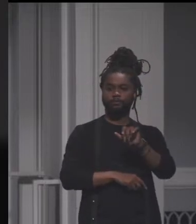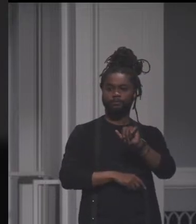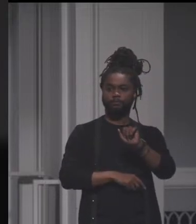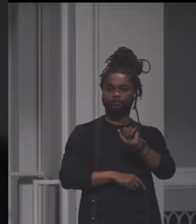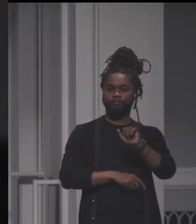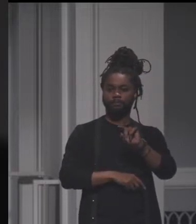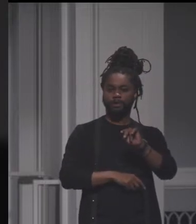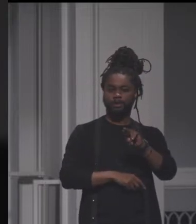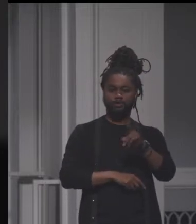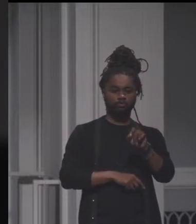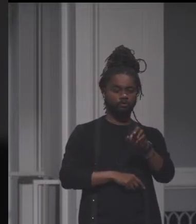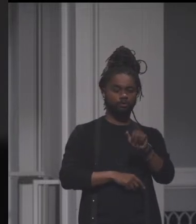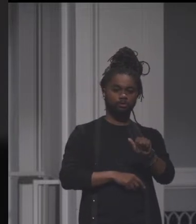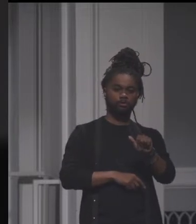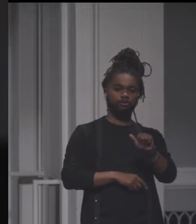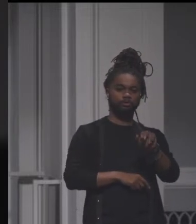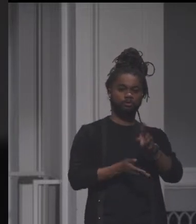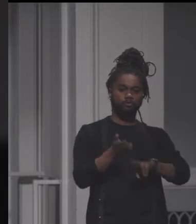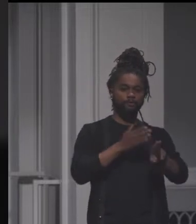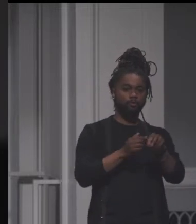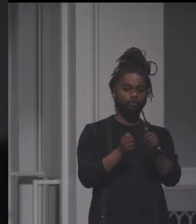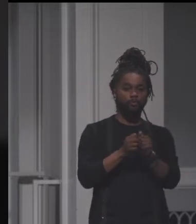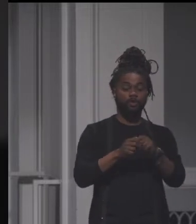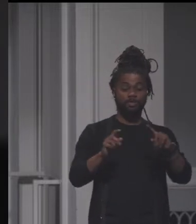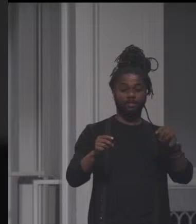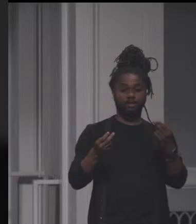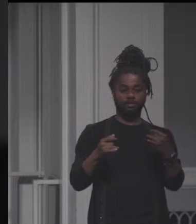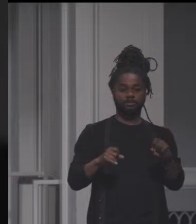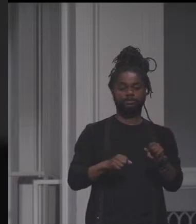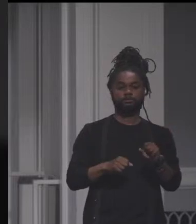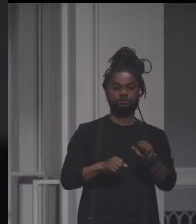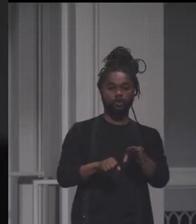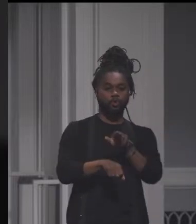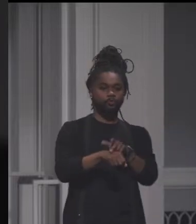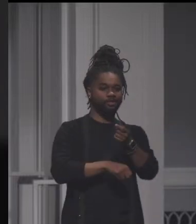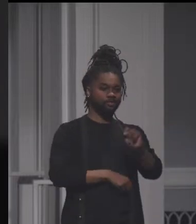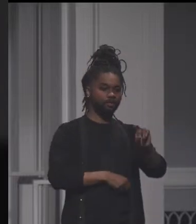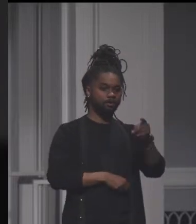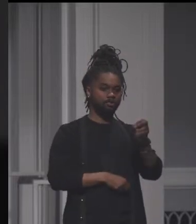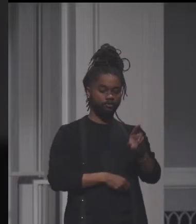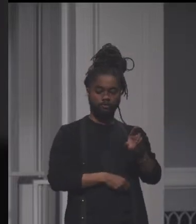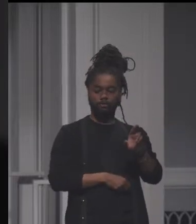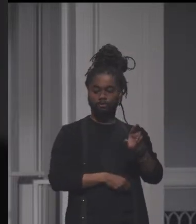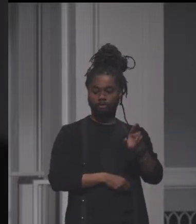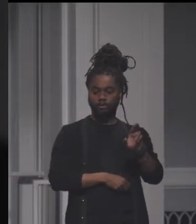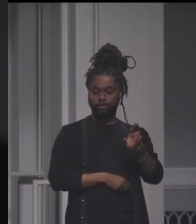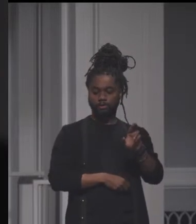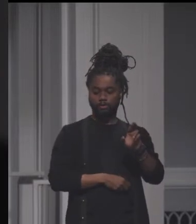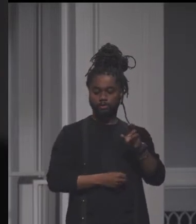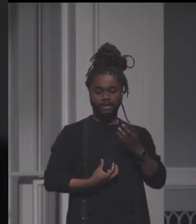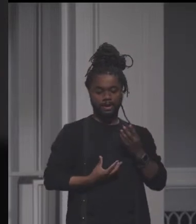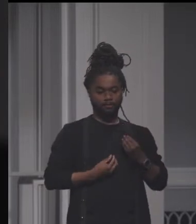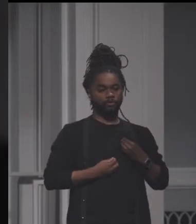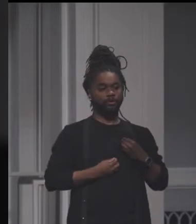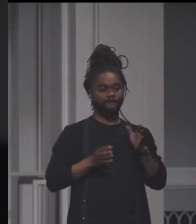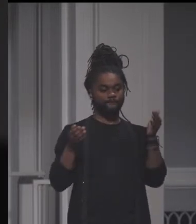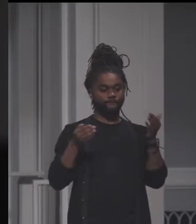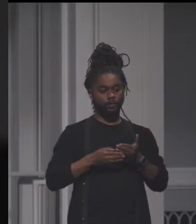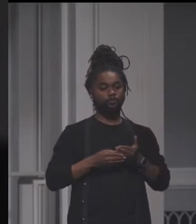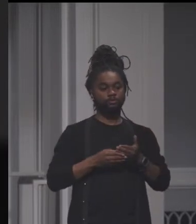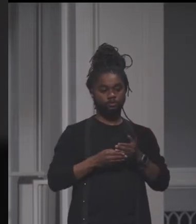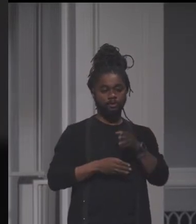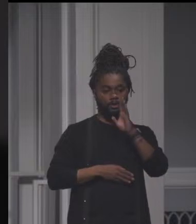University in Cambridge with a thesis titled Norming the Other, Narrative Empathy via Focalized